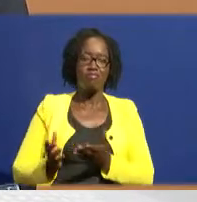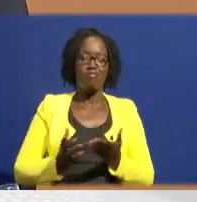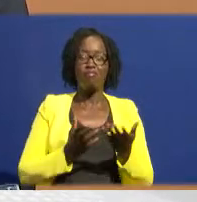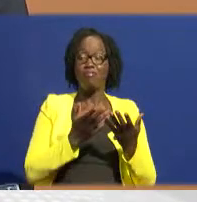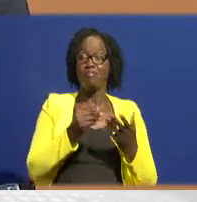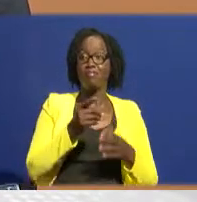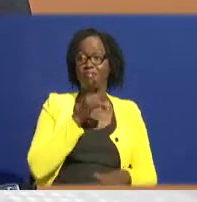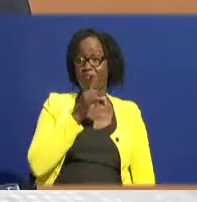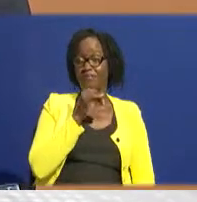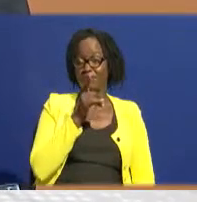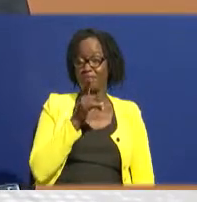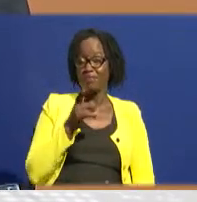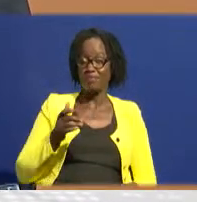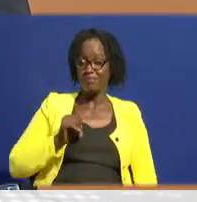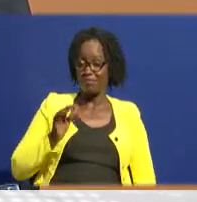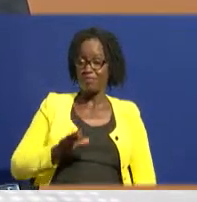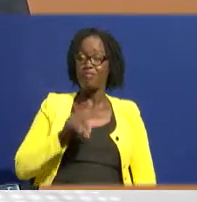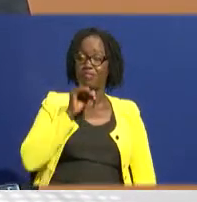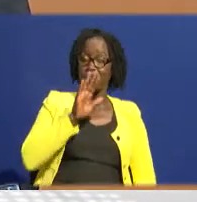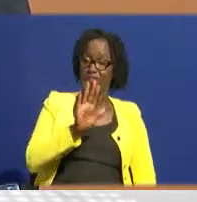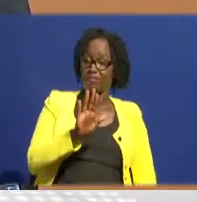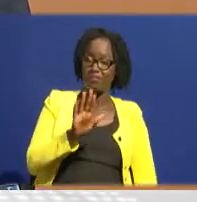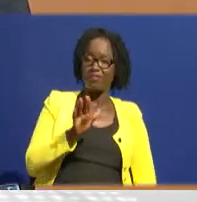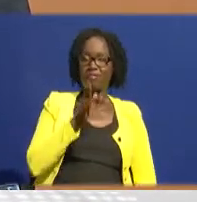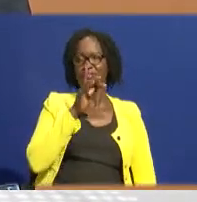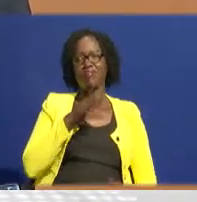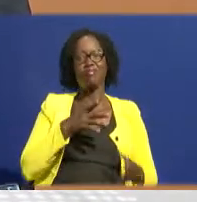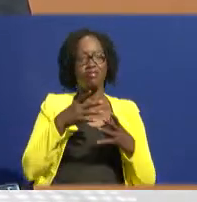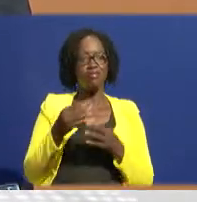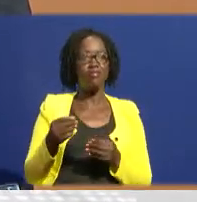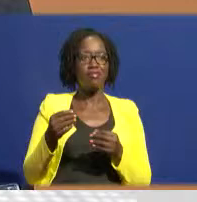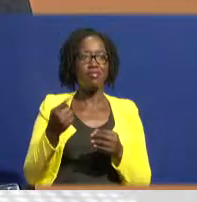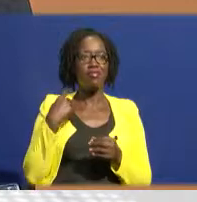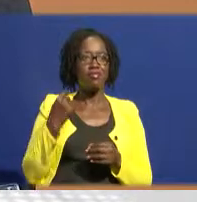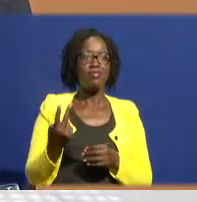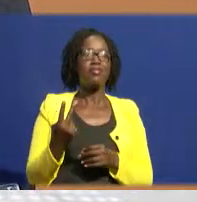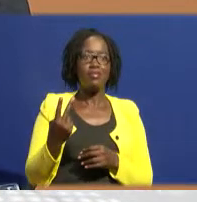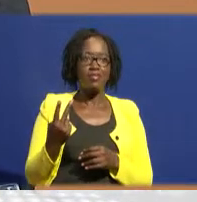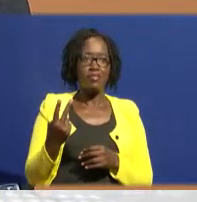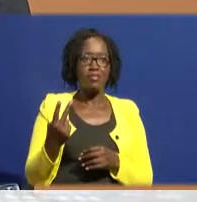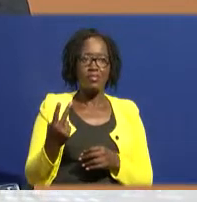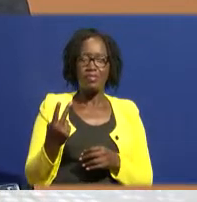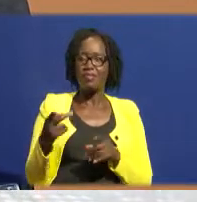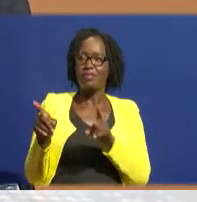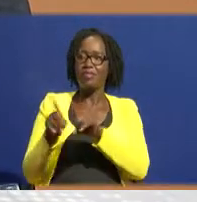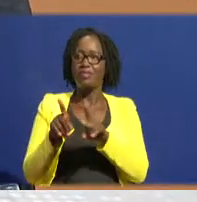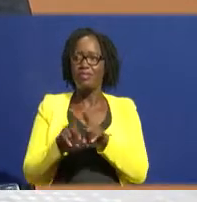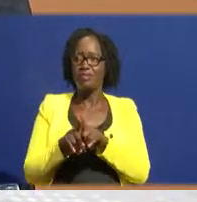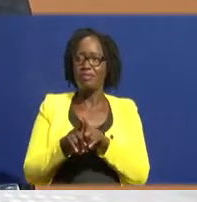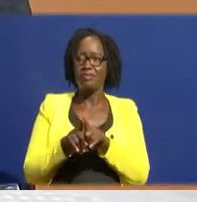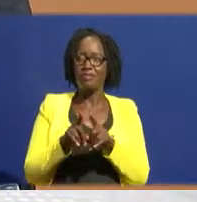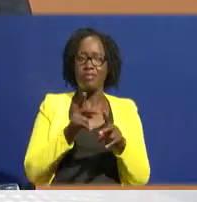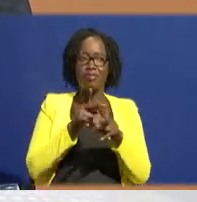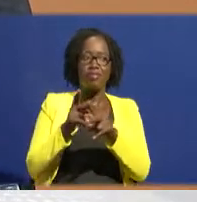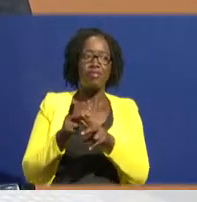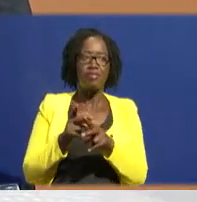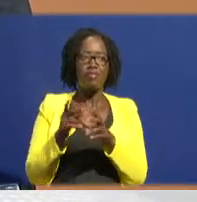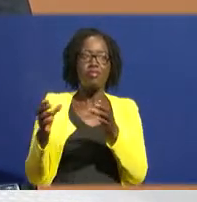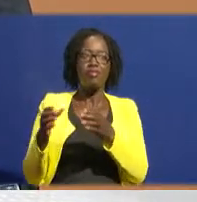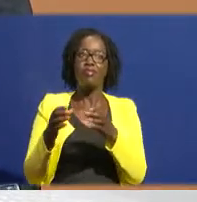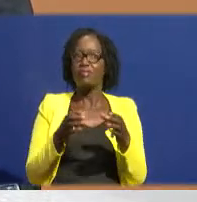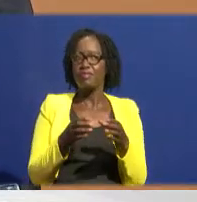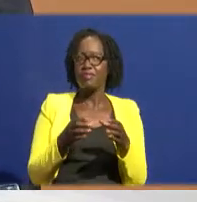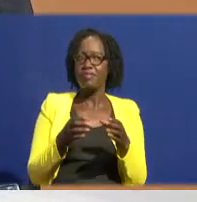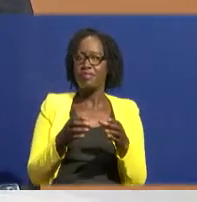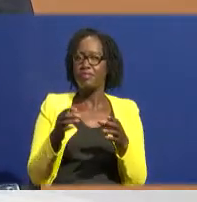for a lunch. Take your daughter, take your son out for lunch. And then number two, they also need to be keen about the organizations